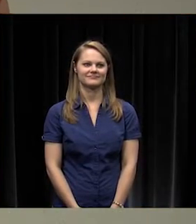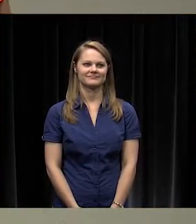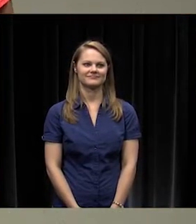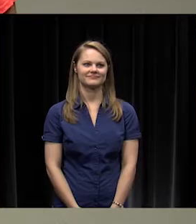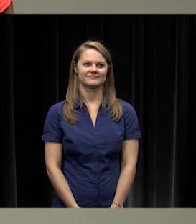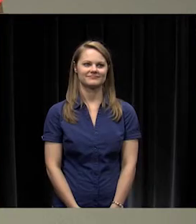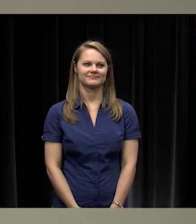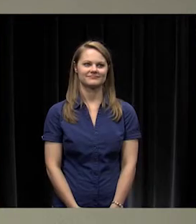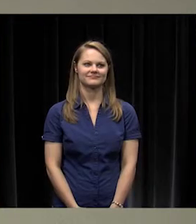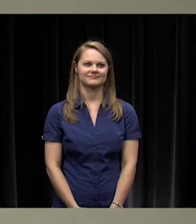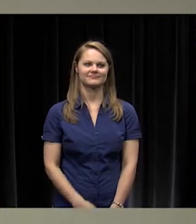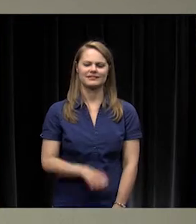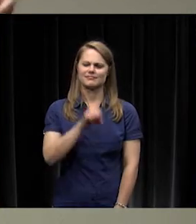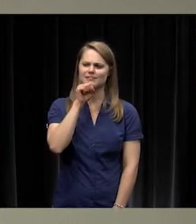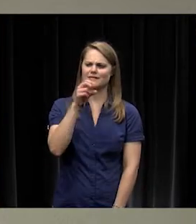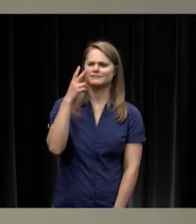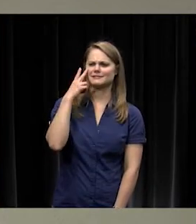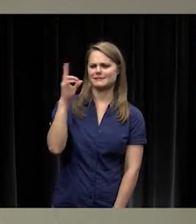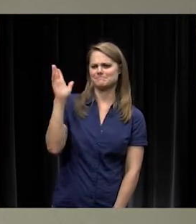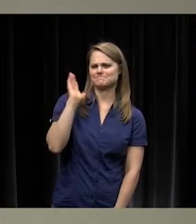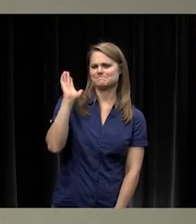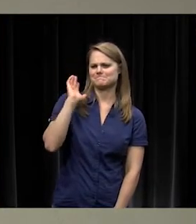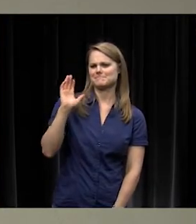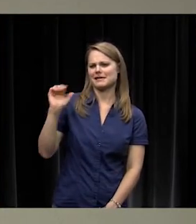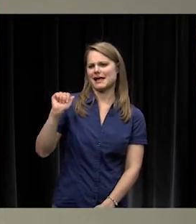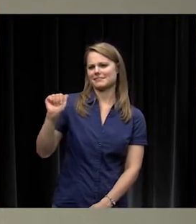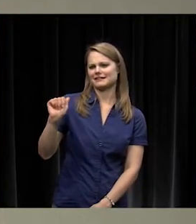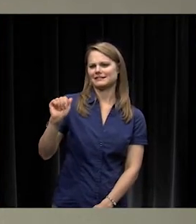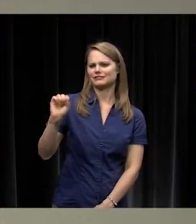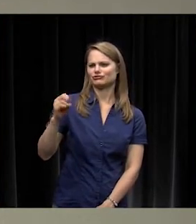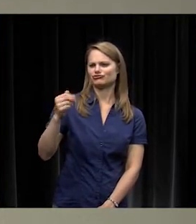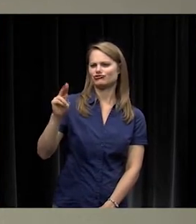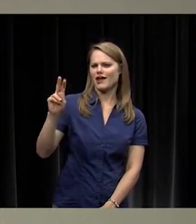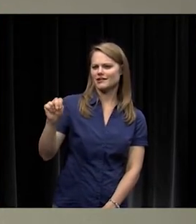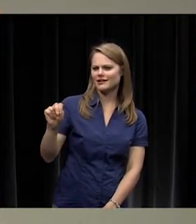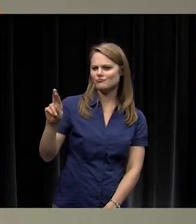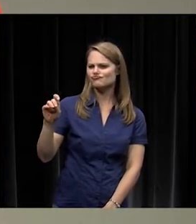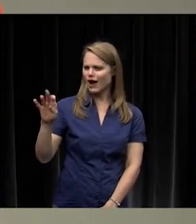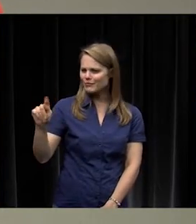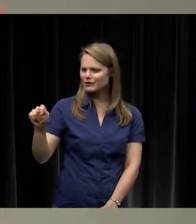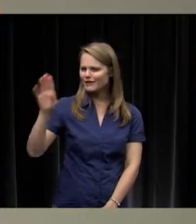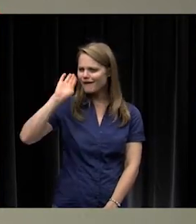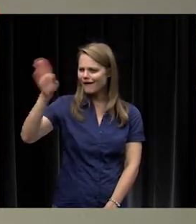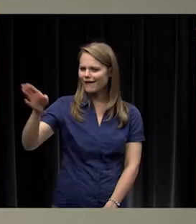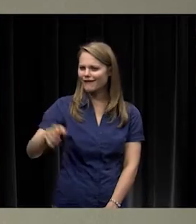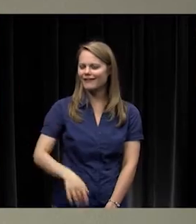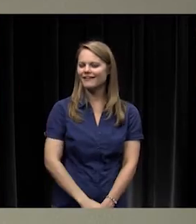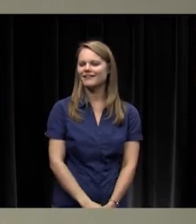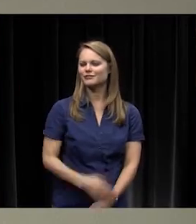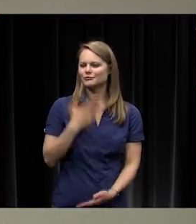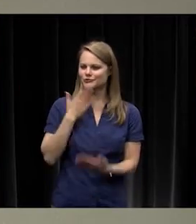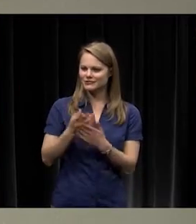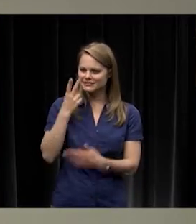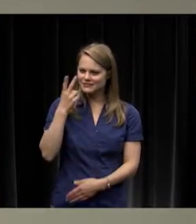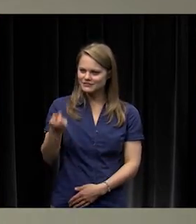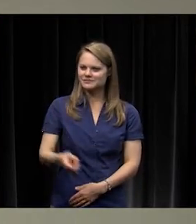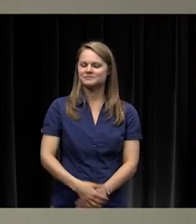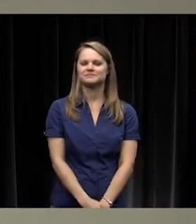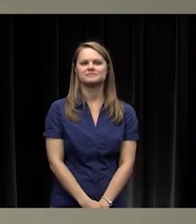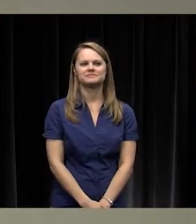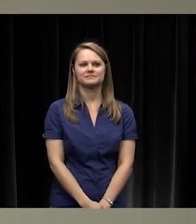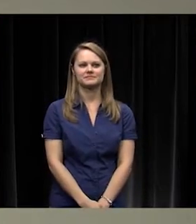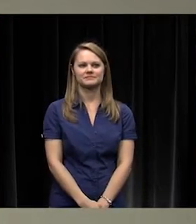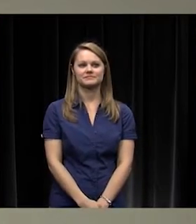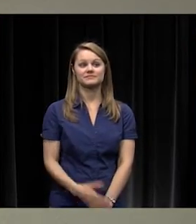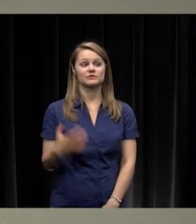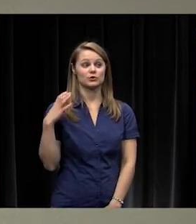Oh, yay. I love seeing my former athletes. Shannon, I see Robert Adger back there. Hi, Robert. Good to see you.